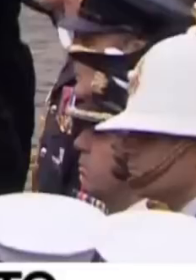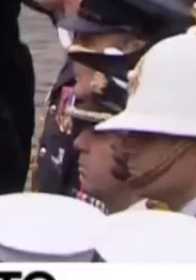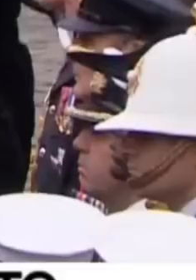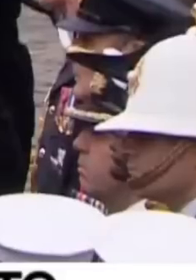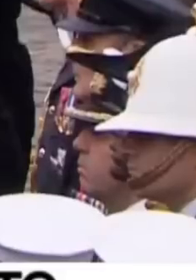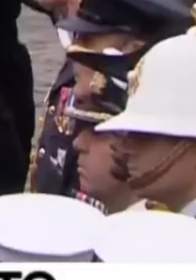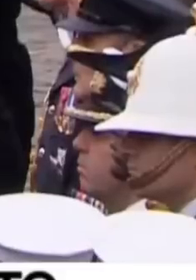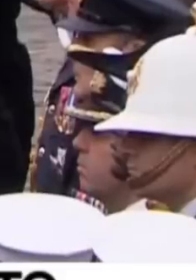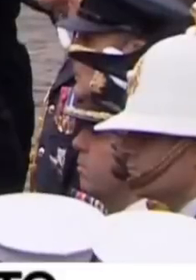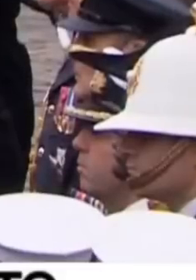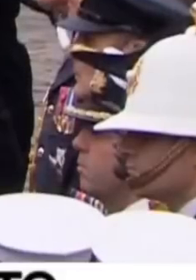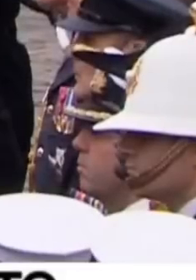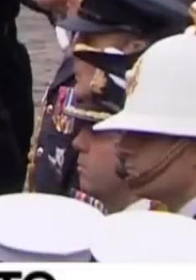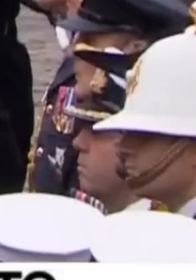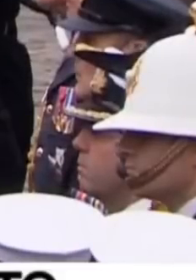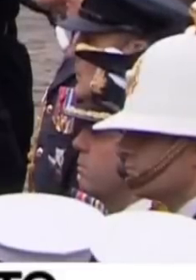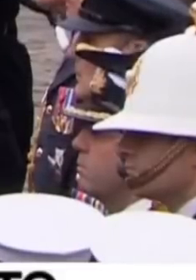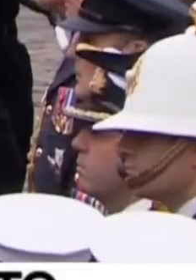The late